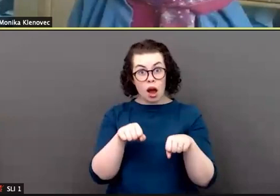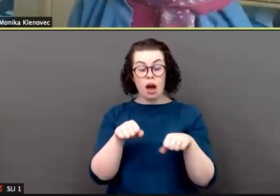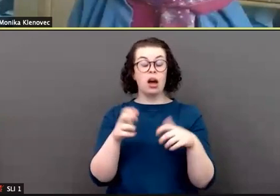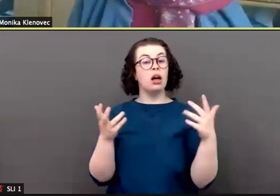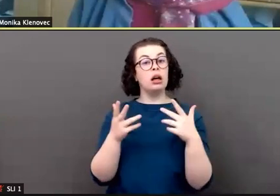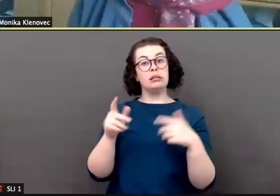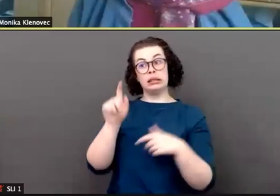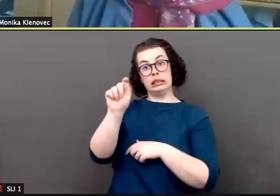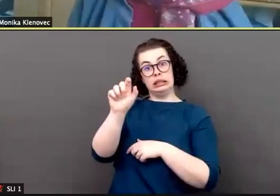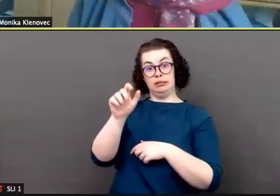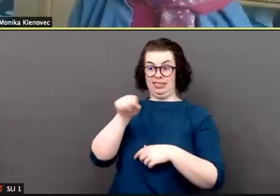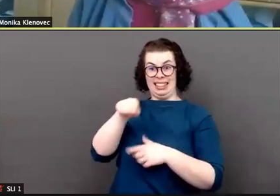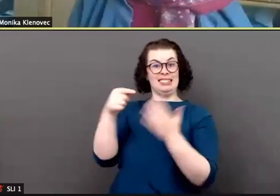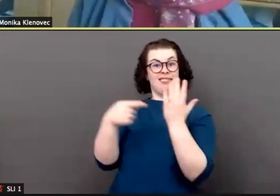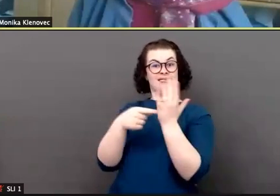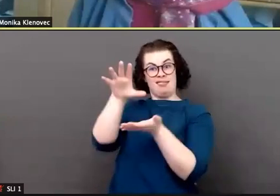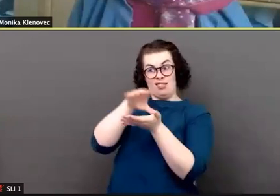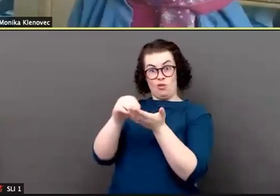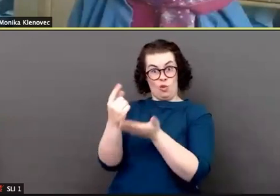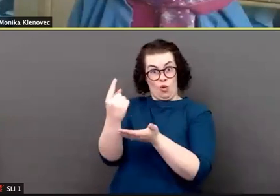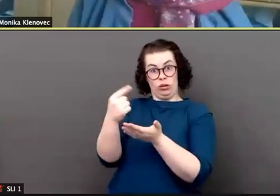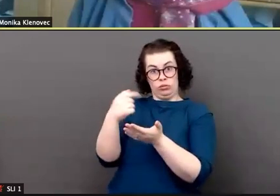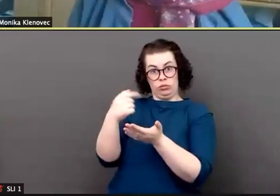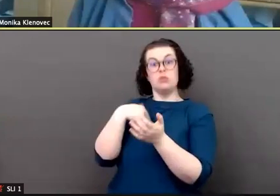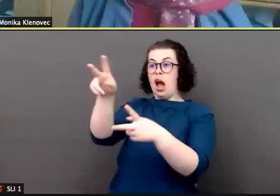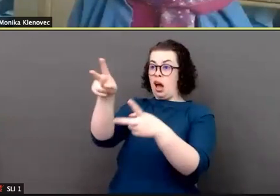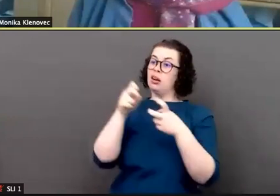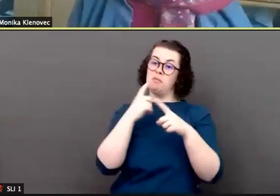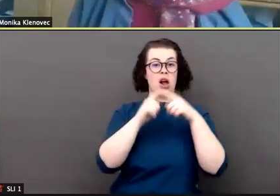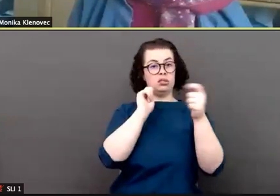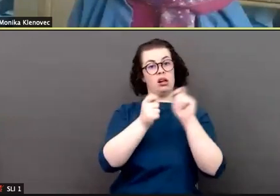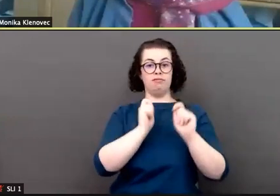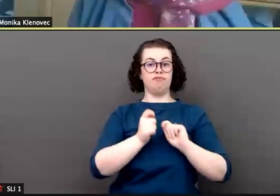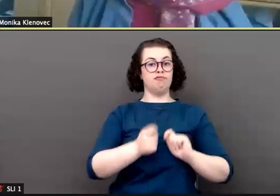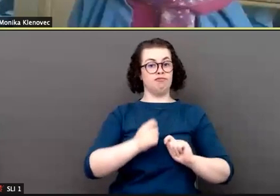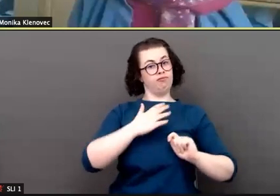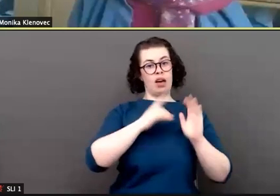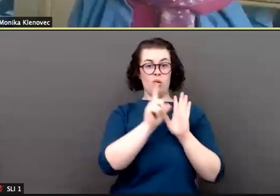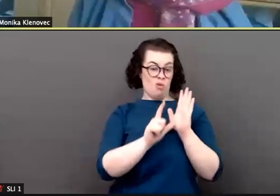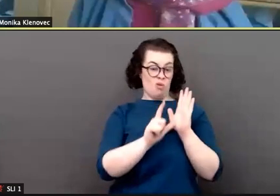standard or with your national regulation. Next slide, please.